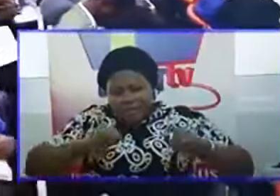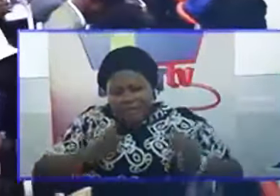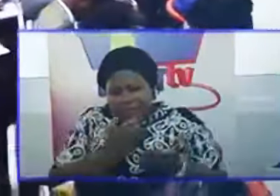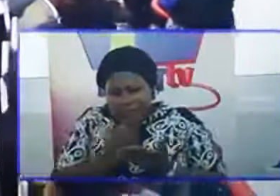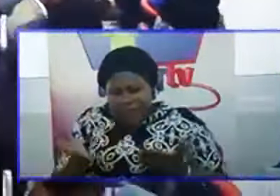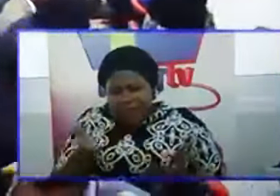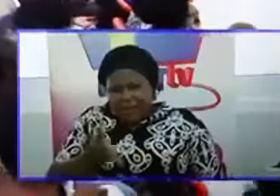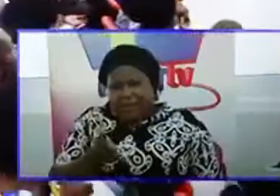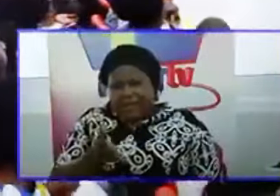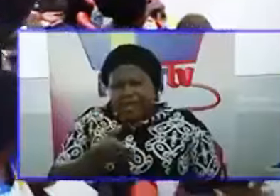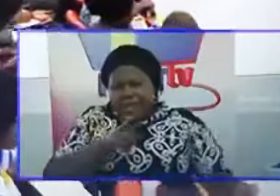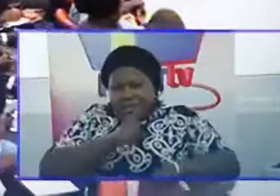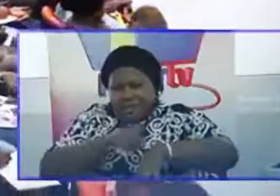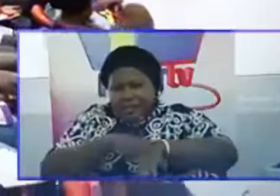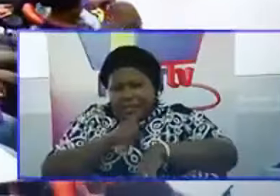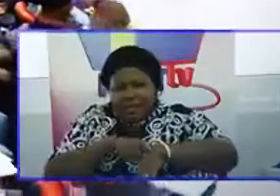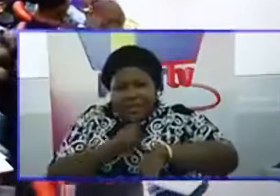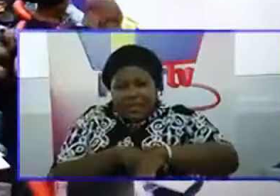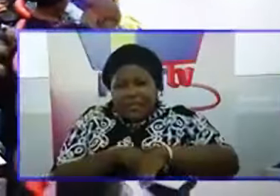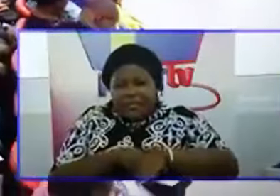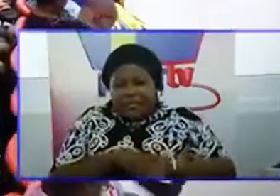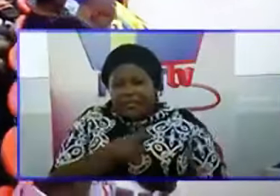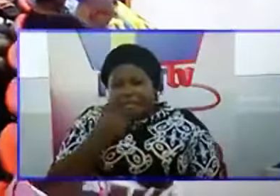time is. Genesis